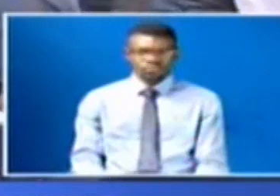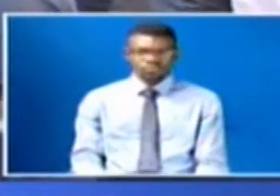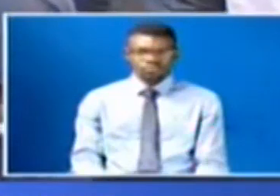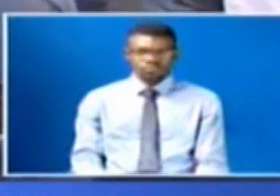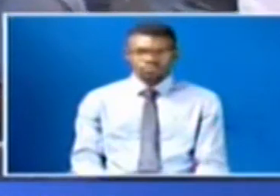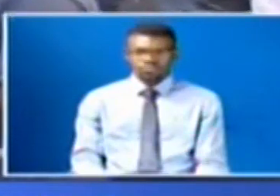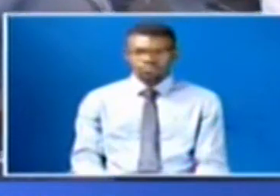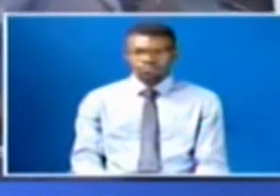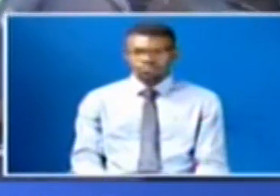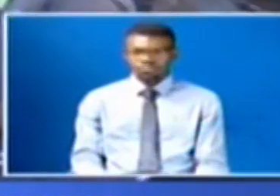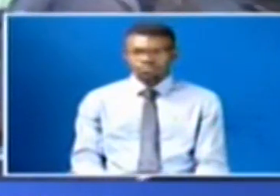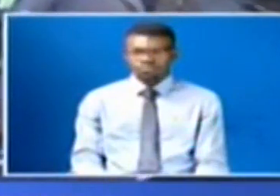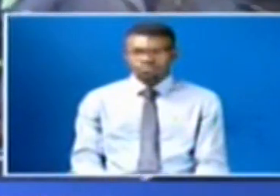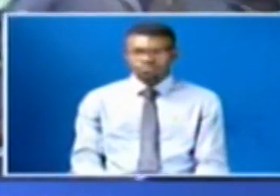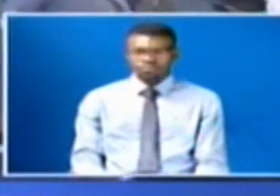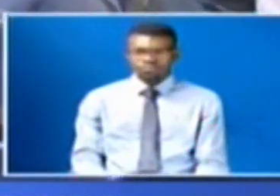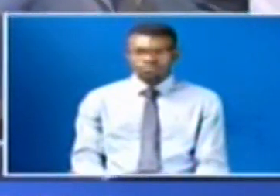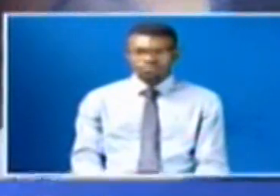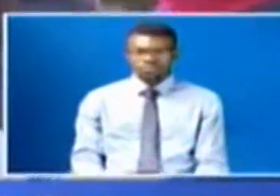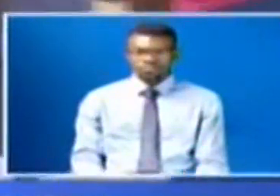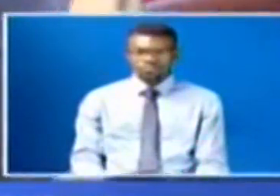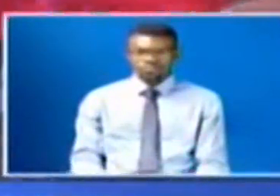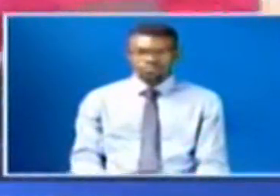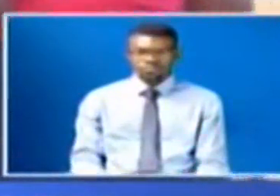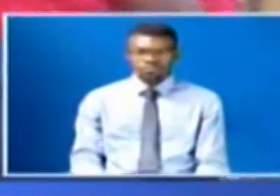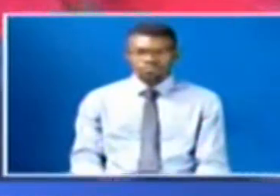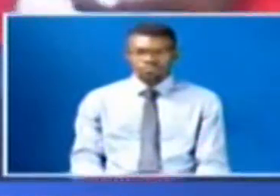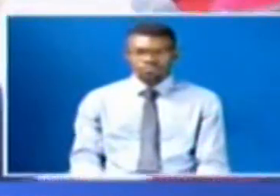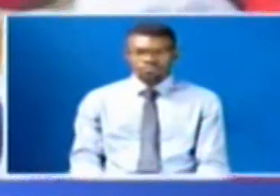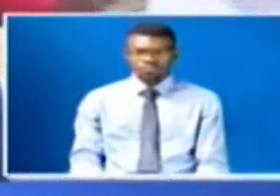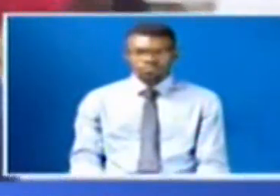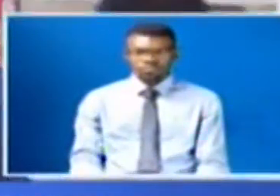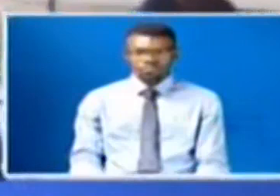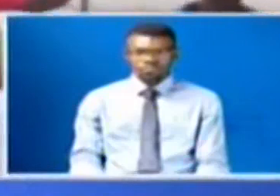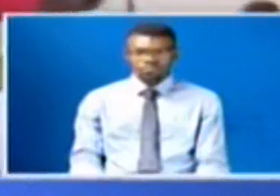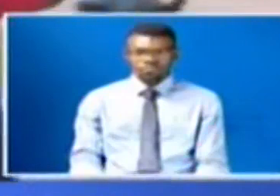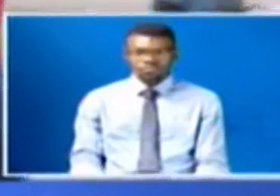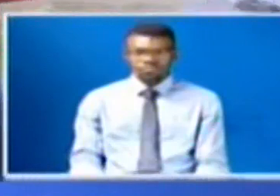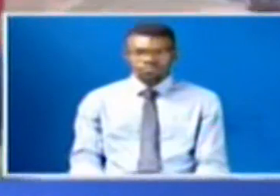Basi naona committee member ya madhari, makofi makofi,